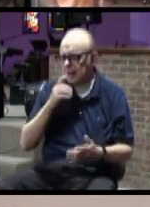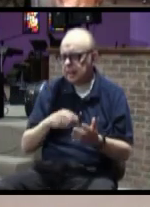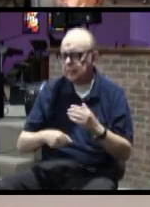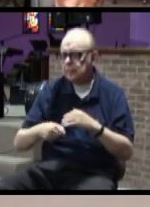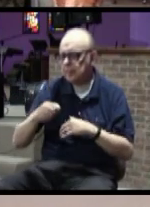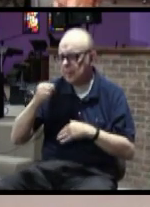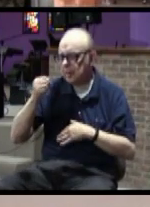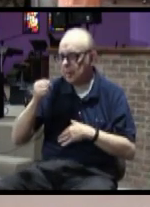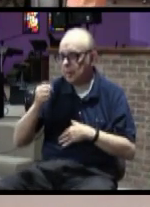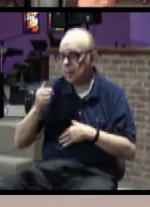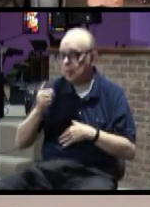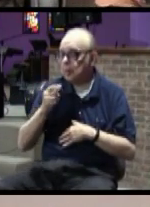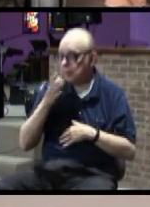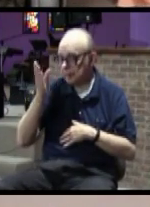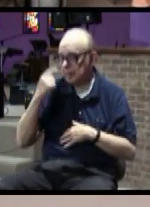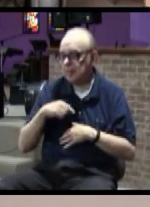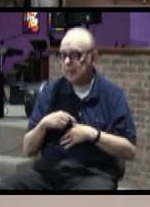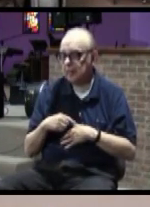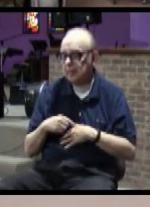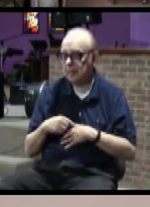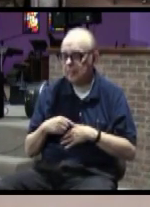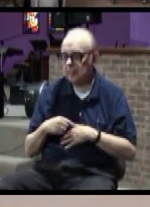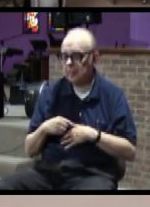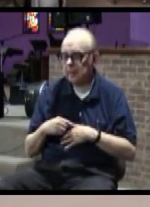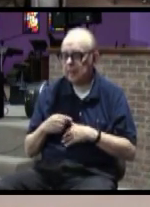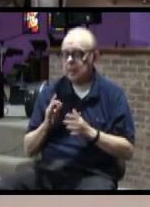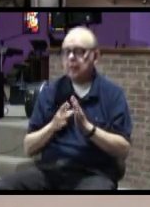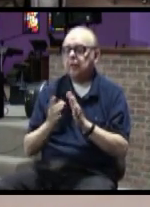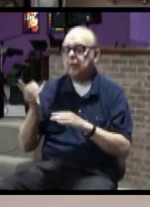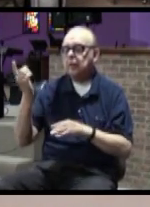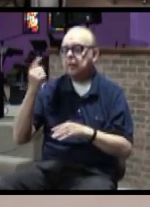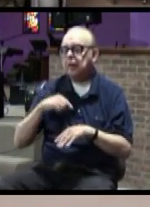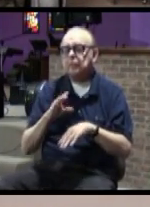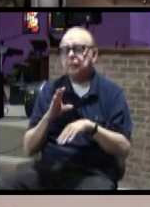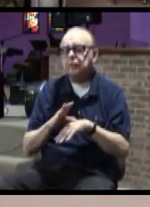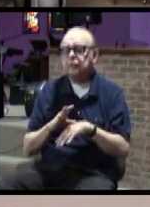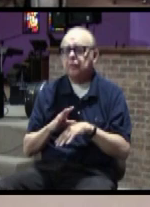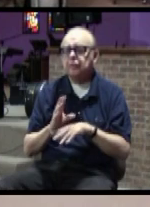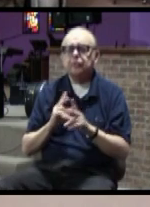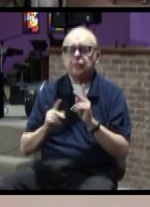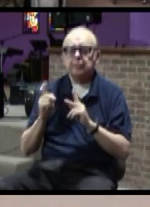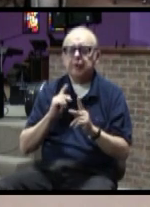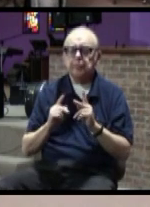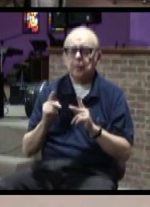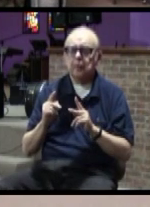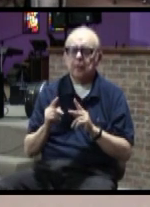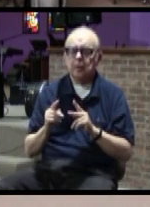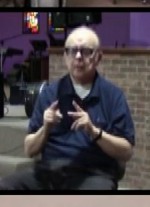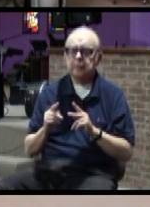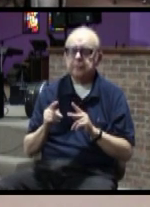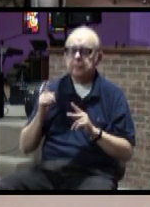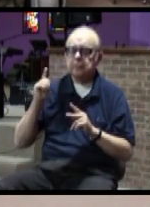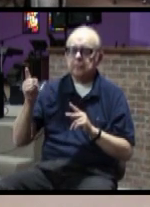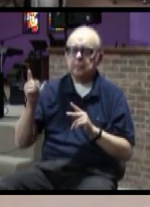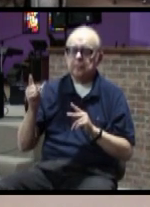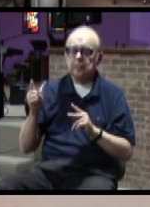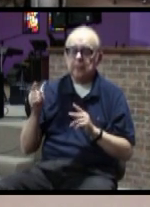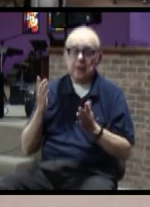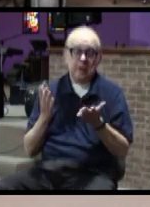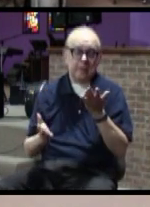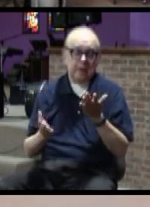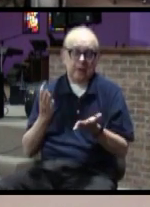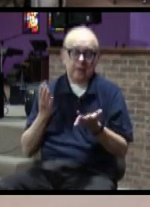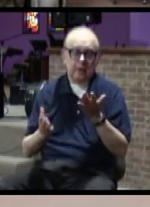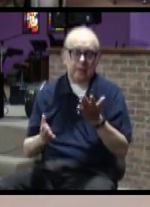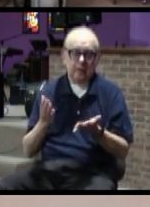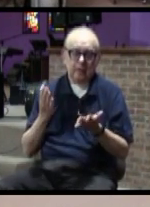Yeah, but guess where he's coming? He's coming to the people, he's coming to the church, because he